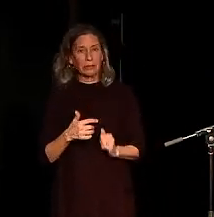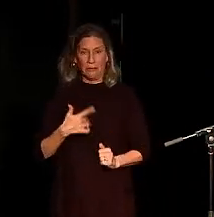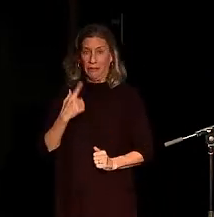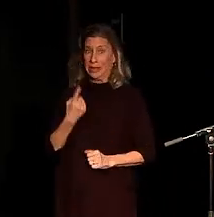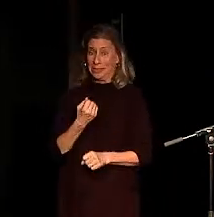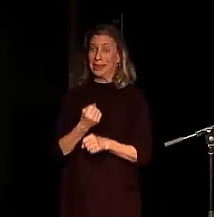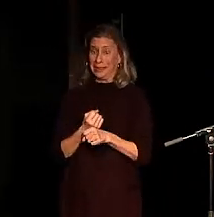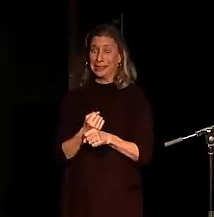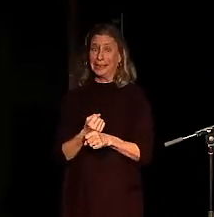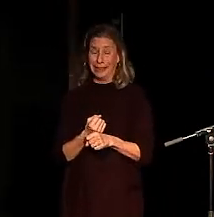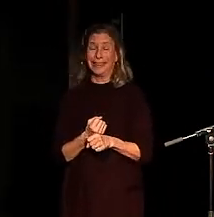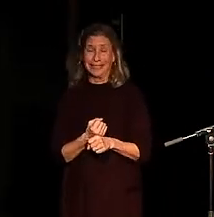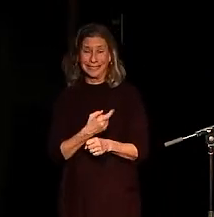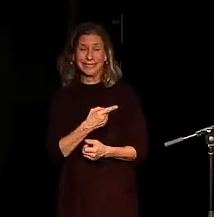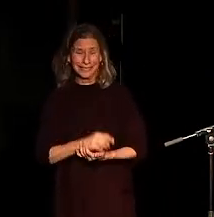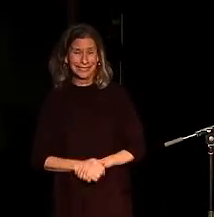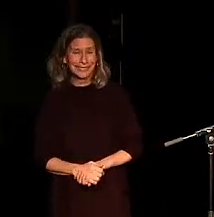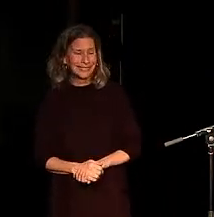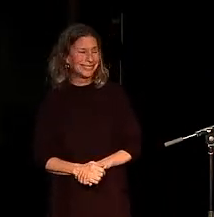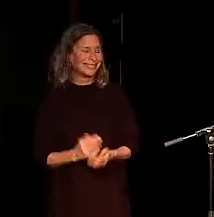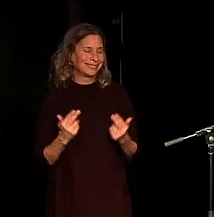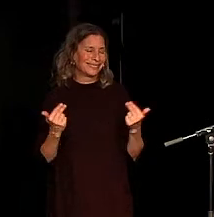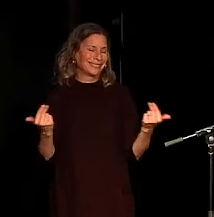Six months. Feels like a year.